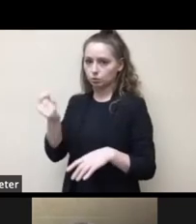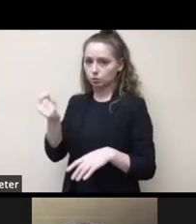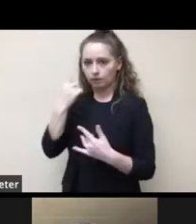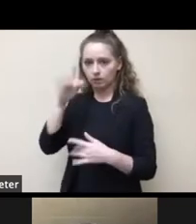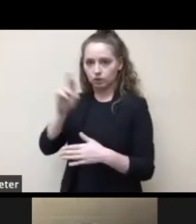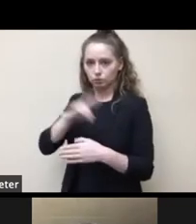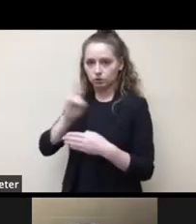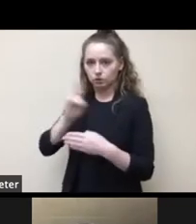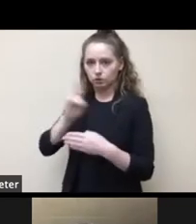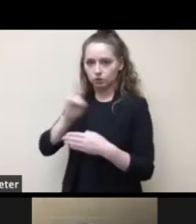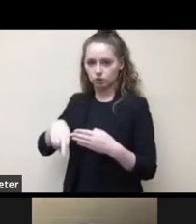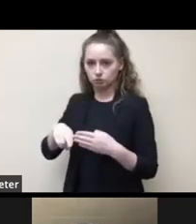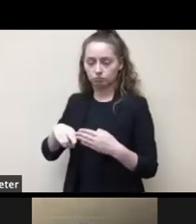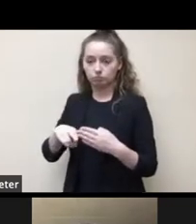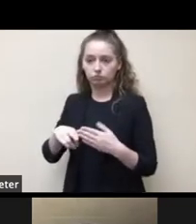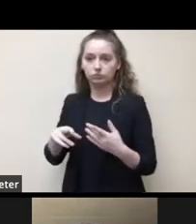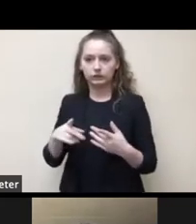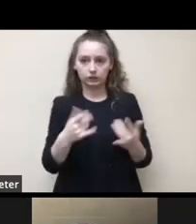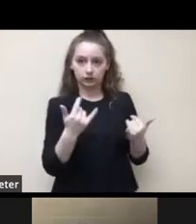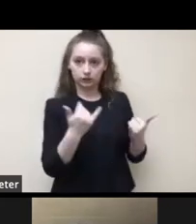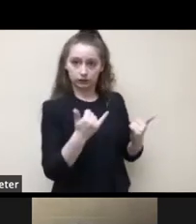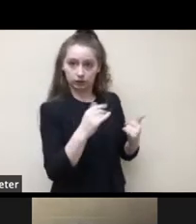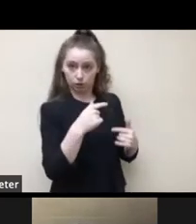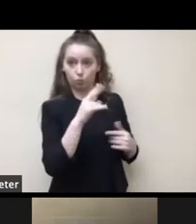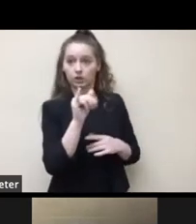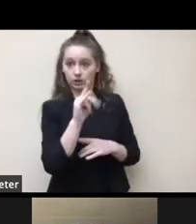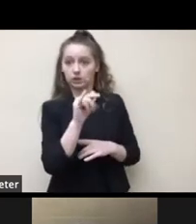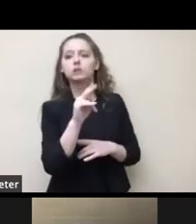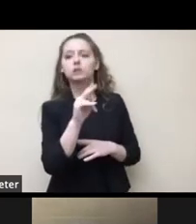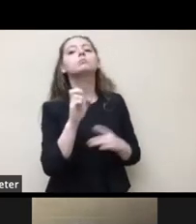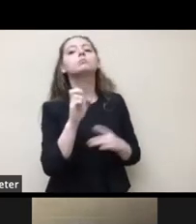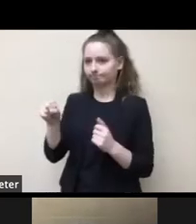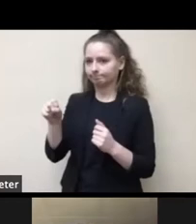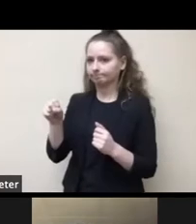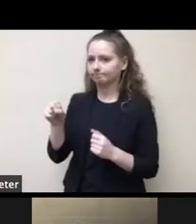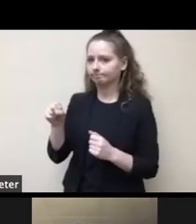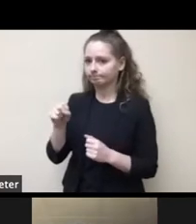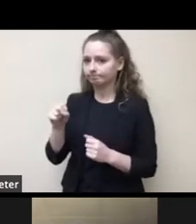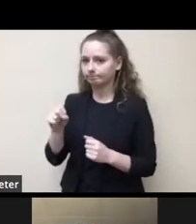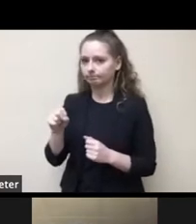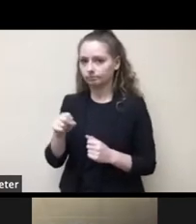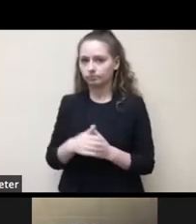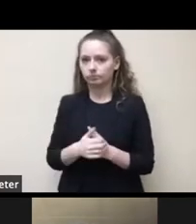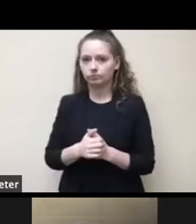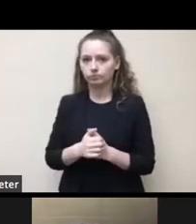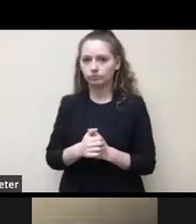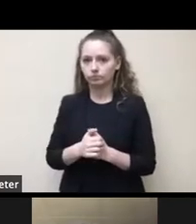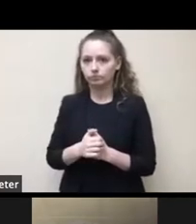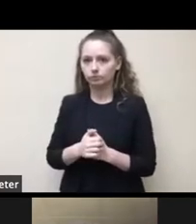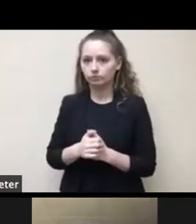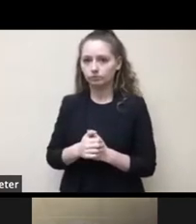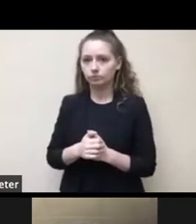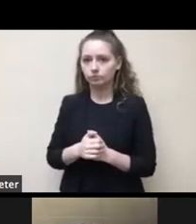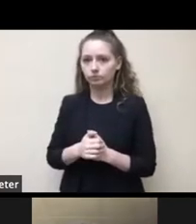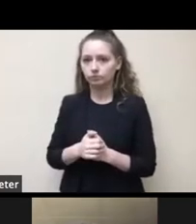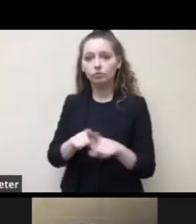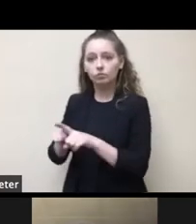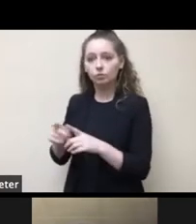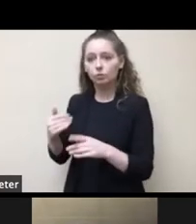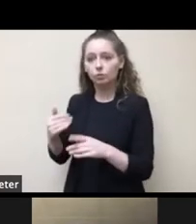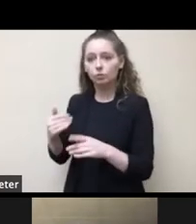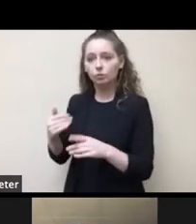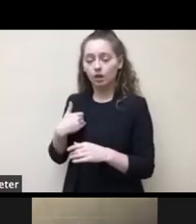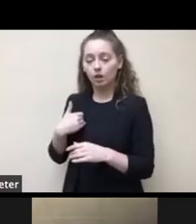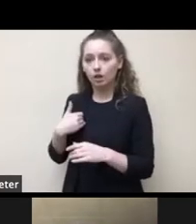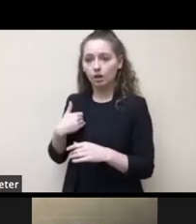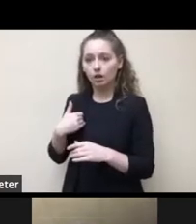sometime. Is he in quarantine right now? He's in quarantine right now. So he was showing symptoms, obviously. Yes. Okay. And also we have a civilian